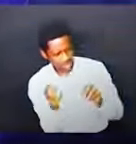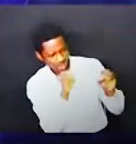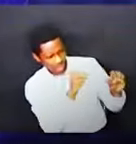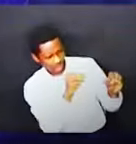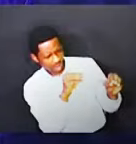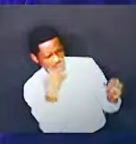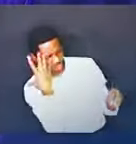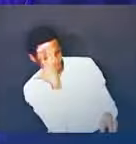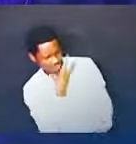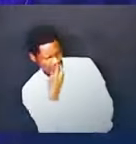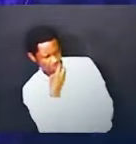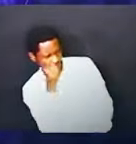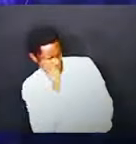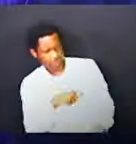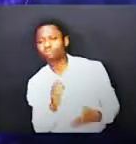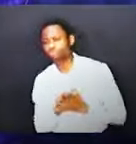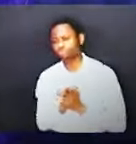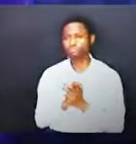living a